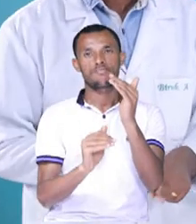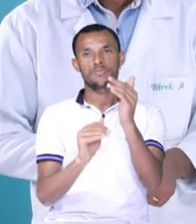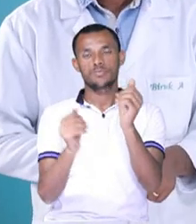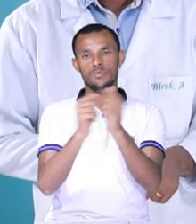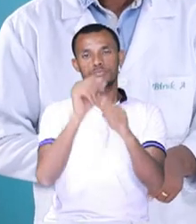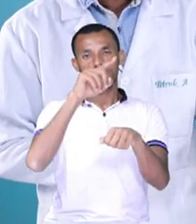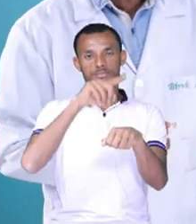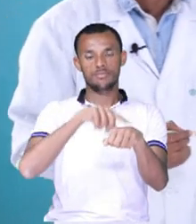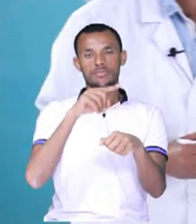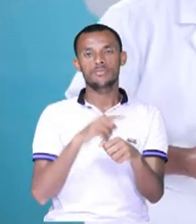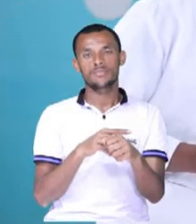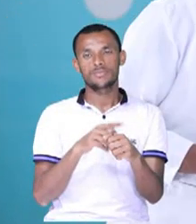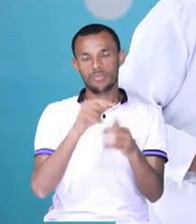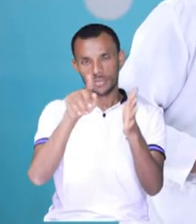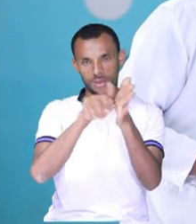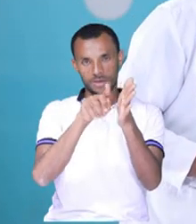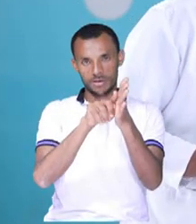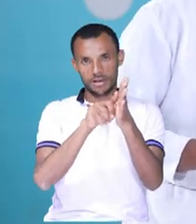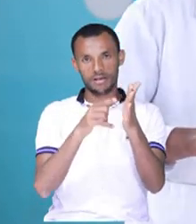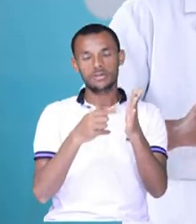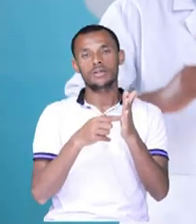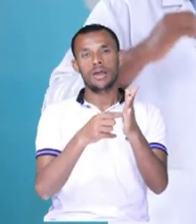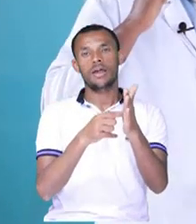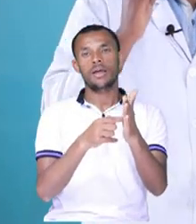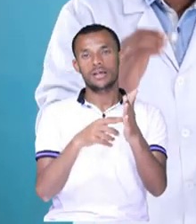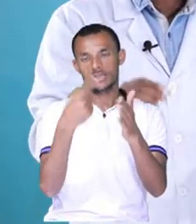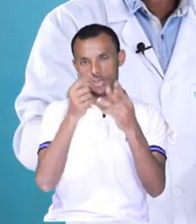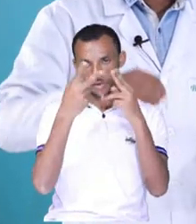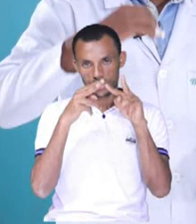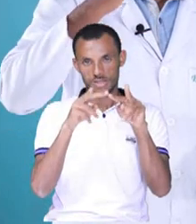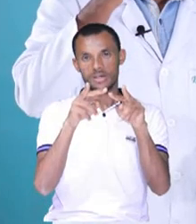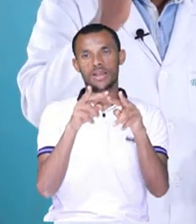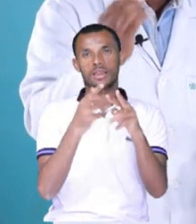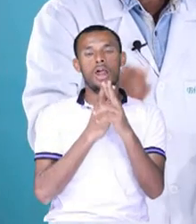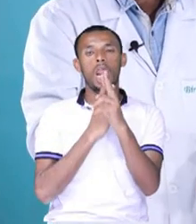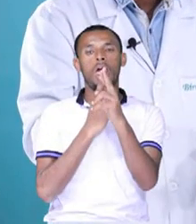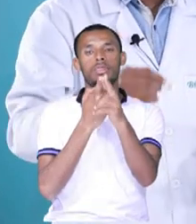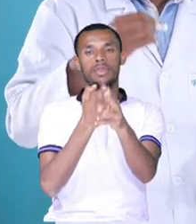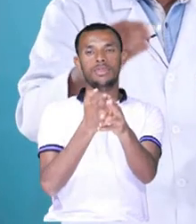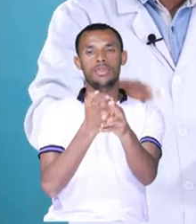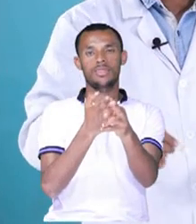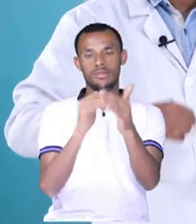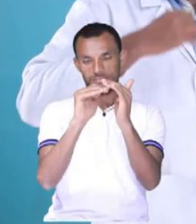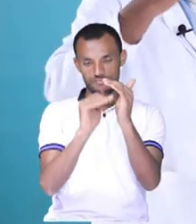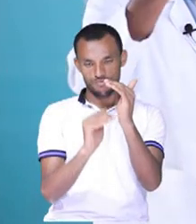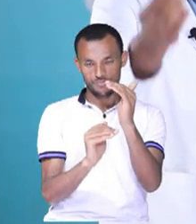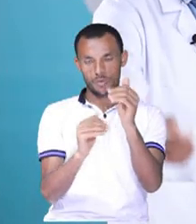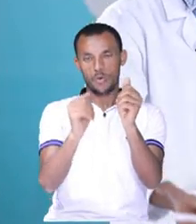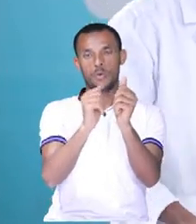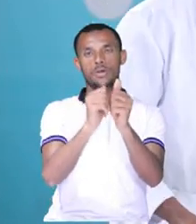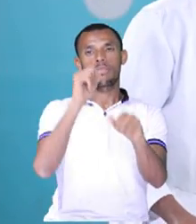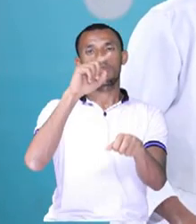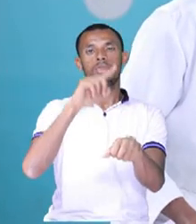time. The negative sign indicates what? The concentration of the reactant decreases